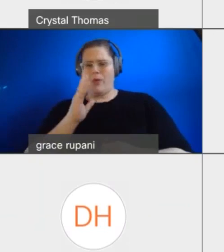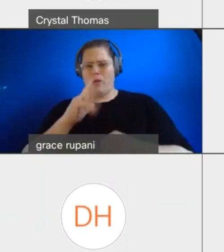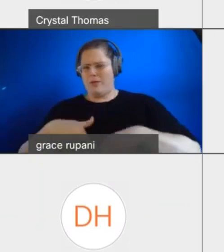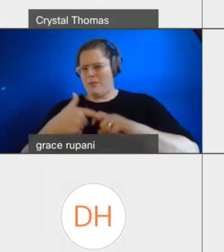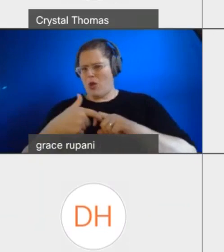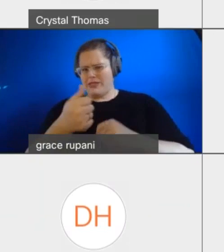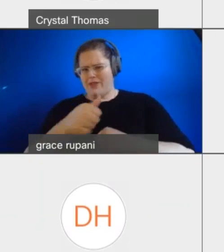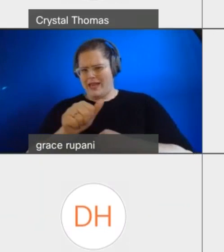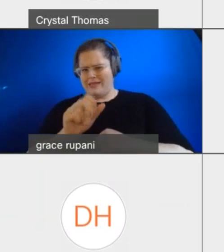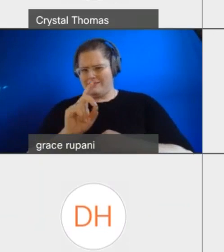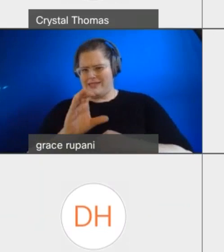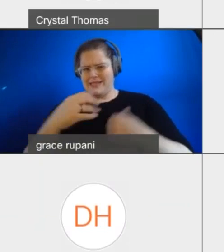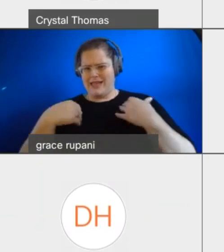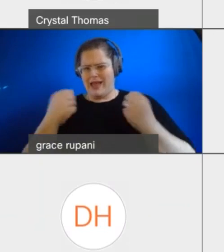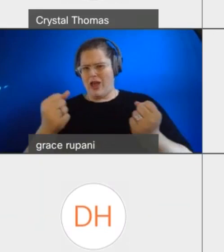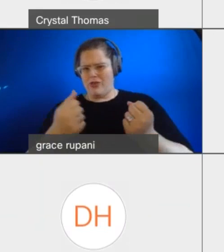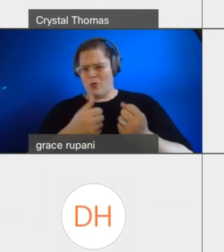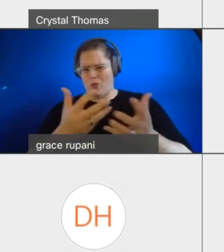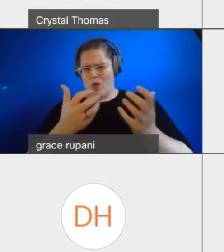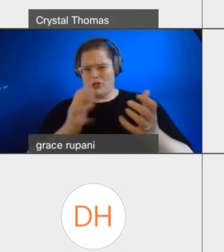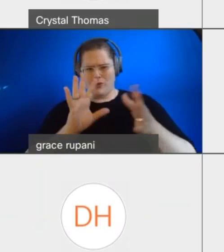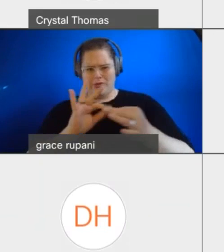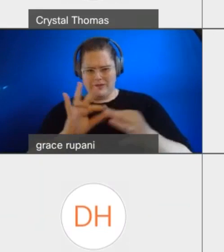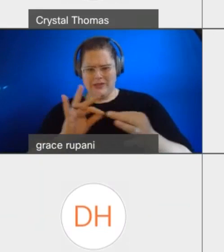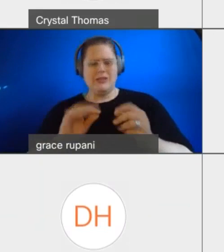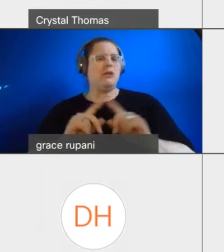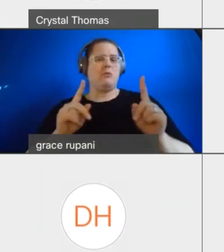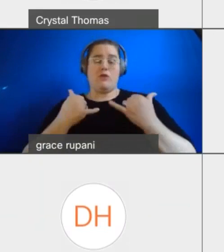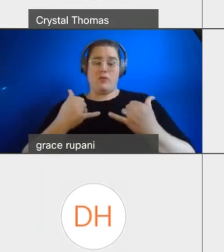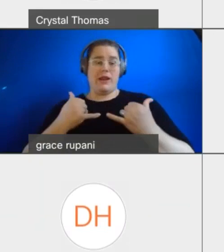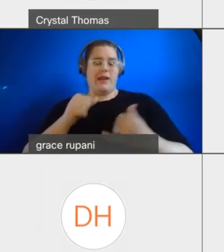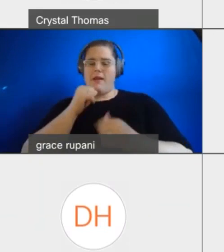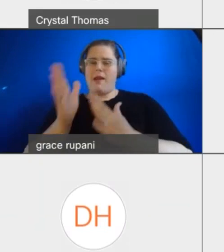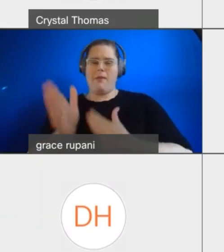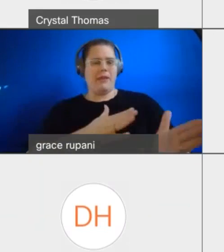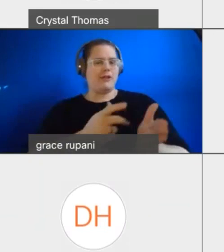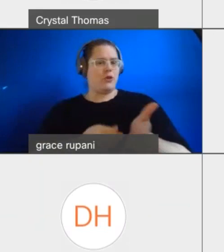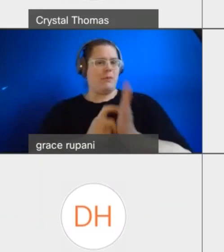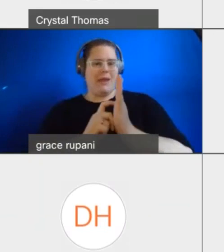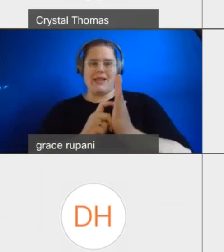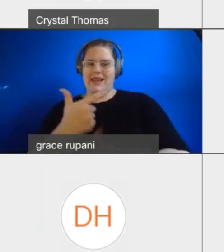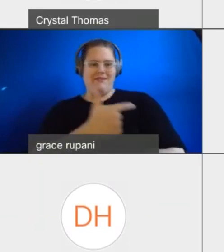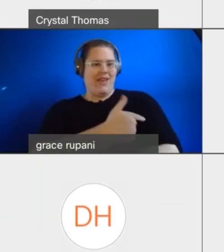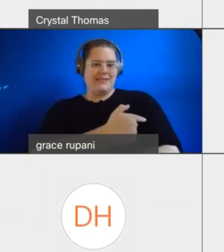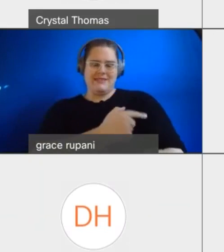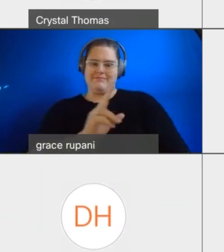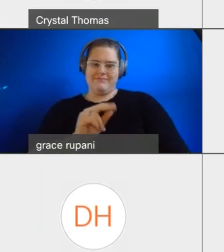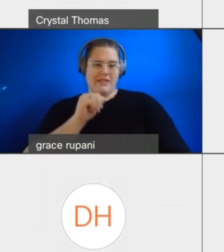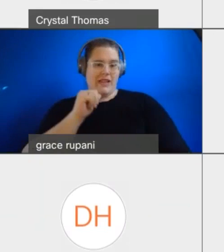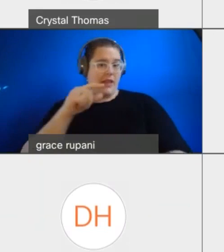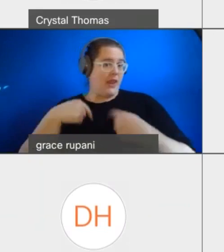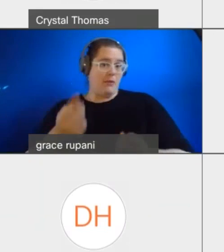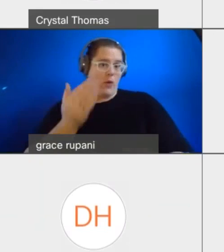opinion from DC Health, there is no plan to mandate a vaccine under any circumstance that I'm aware of at this time.